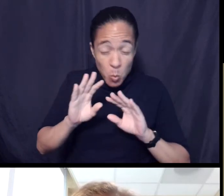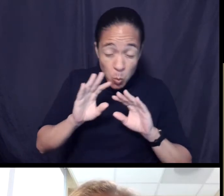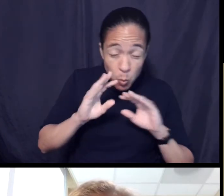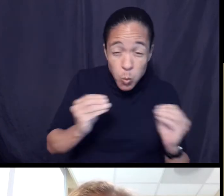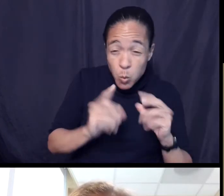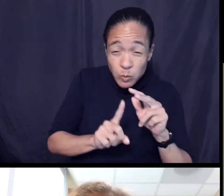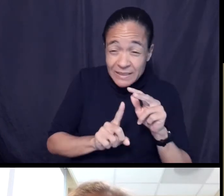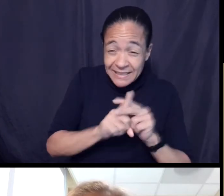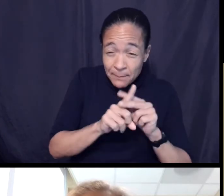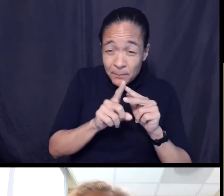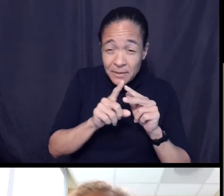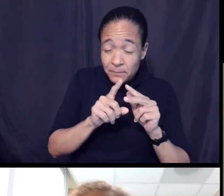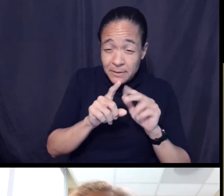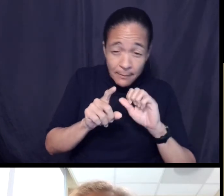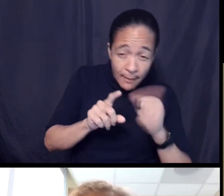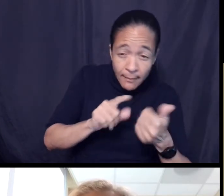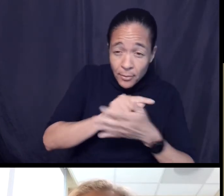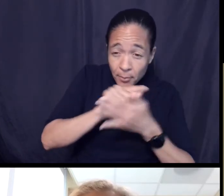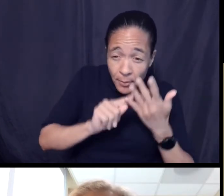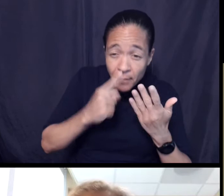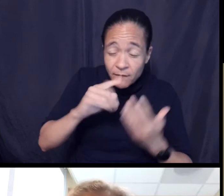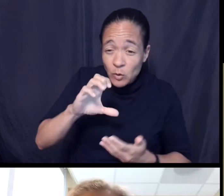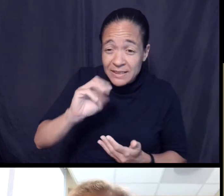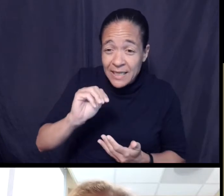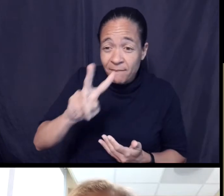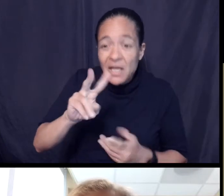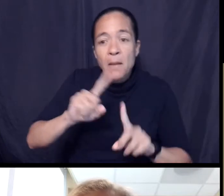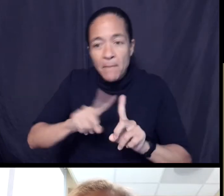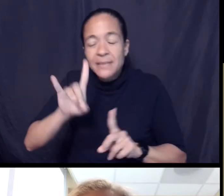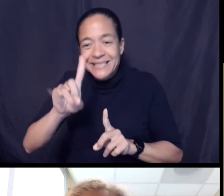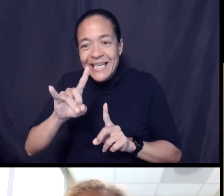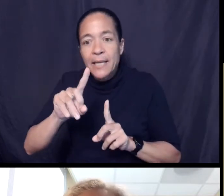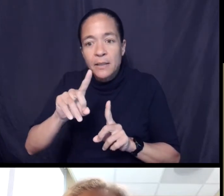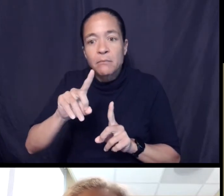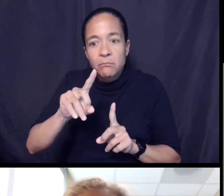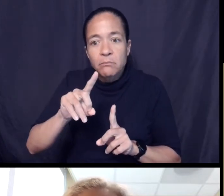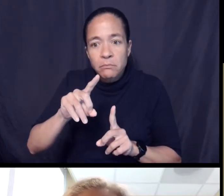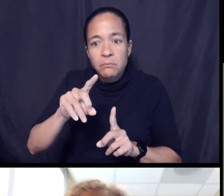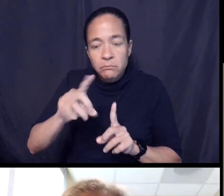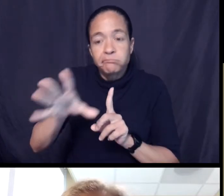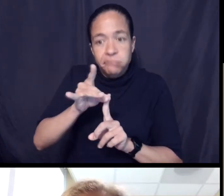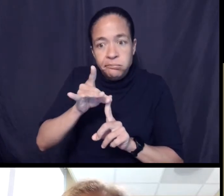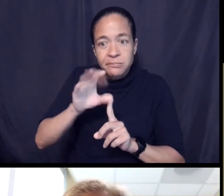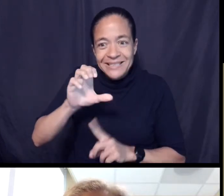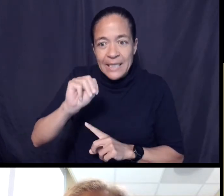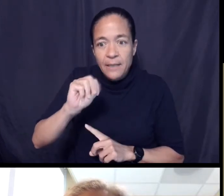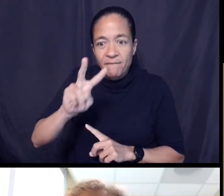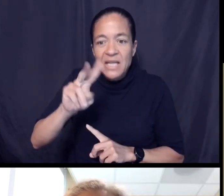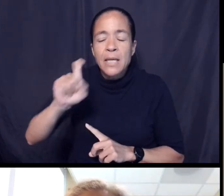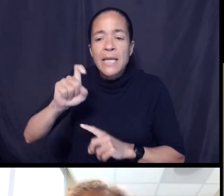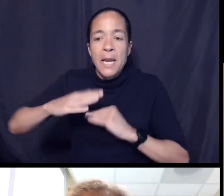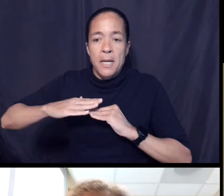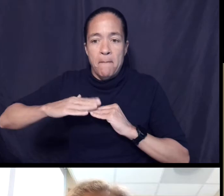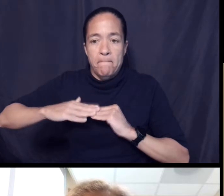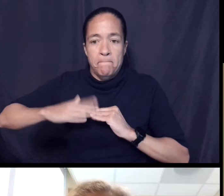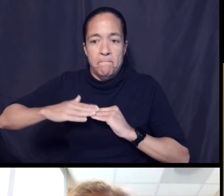other findings from CMV, but those who did have a positive test for CMV need to receive a baseline eye examination